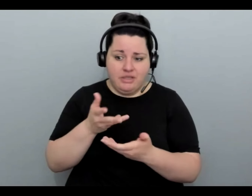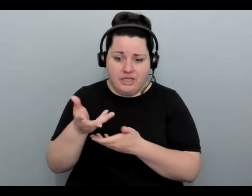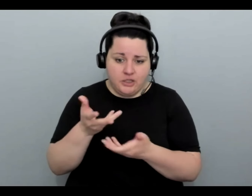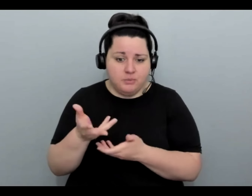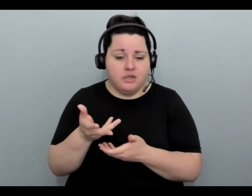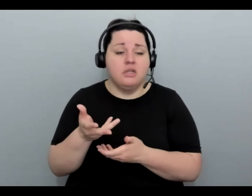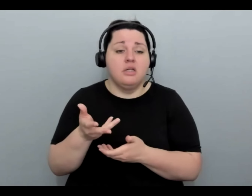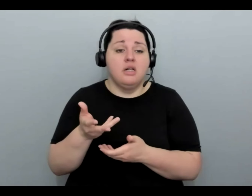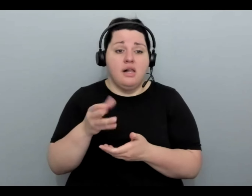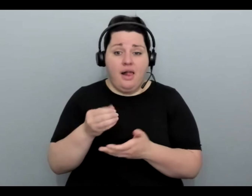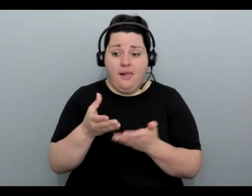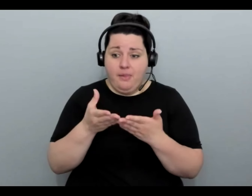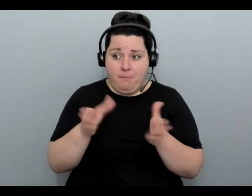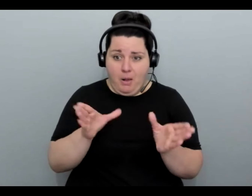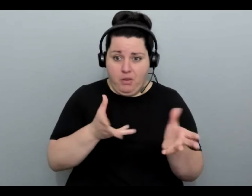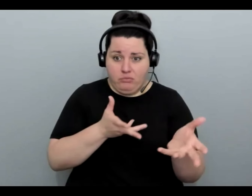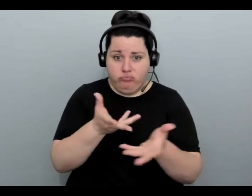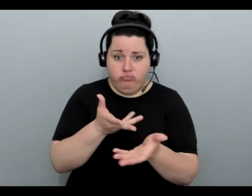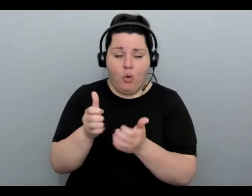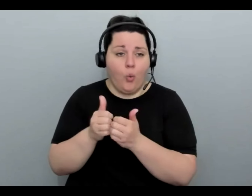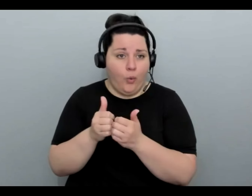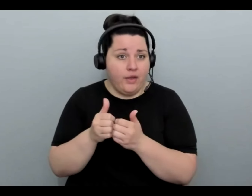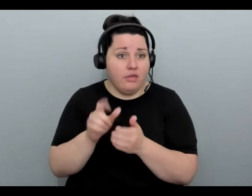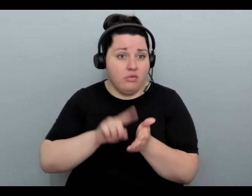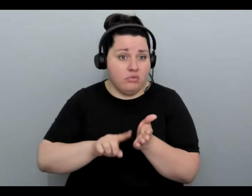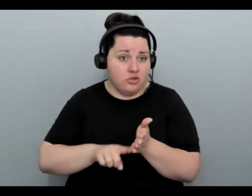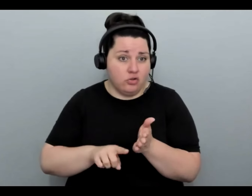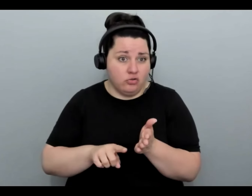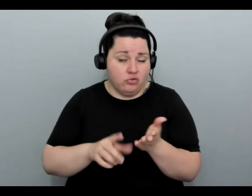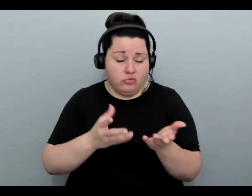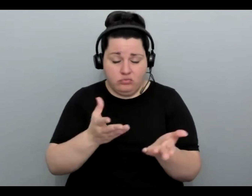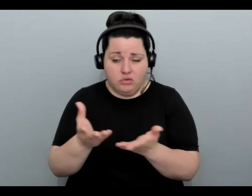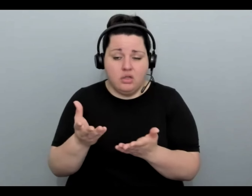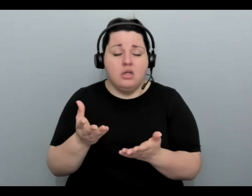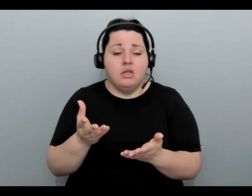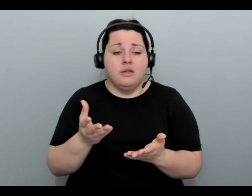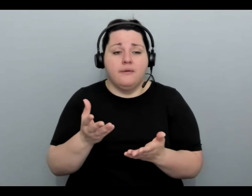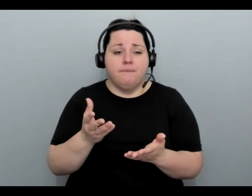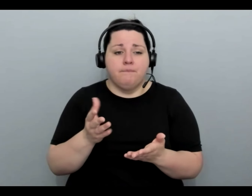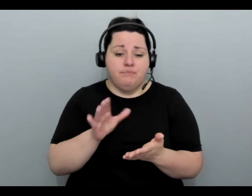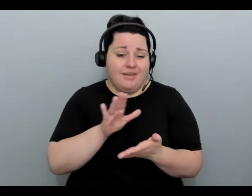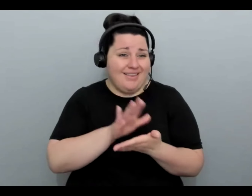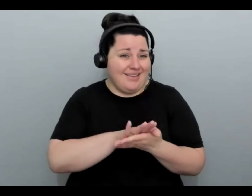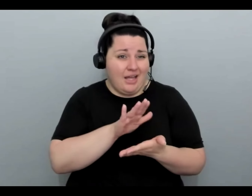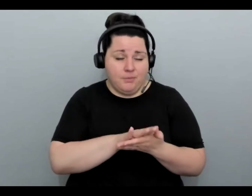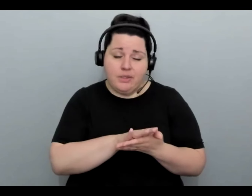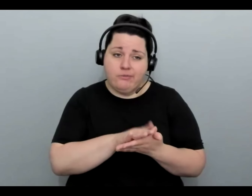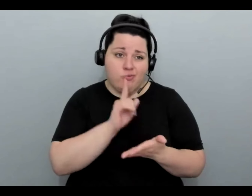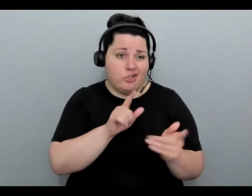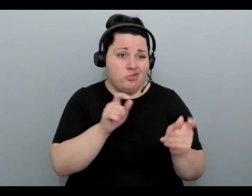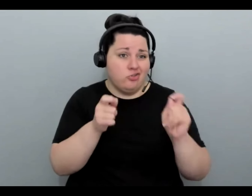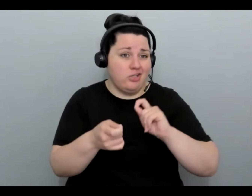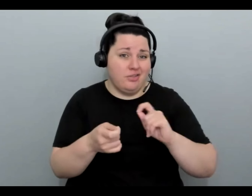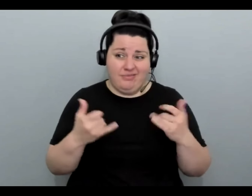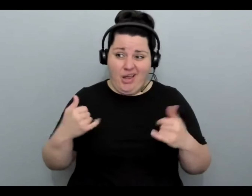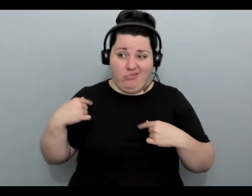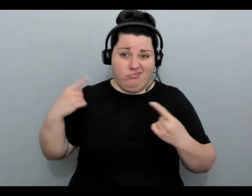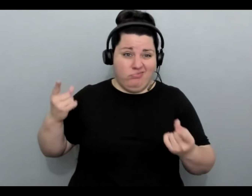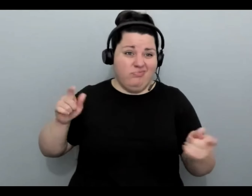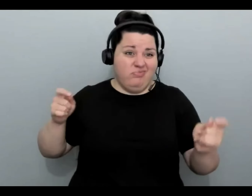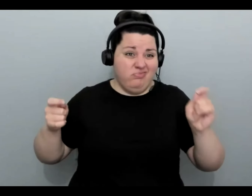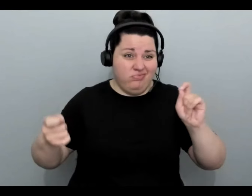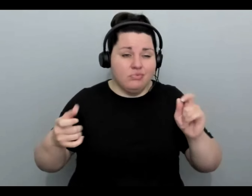with the public about their research. It's the academy is changing. It's not the same anymore. So